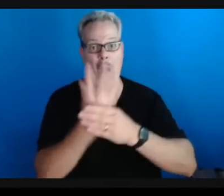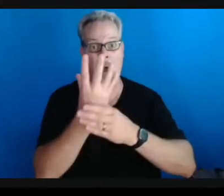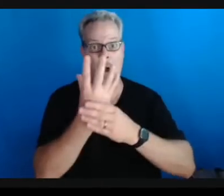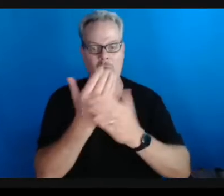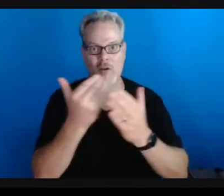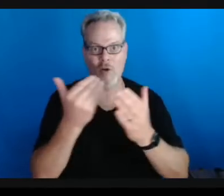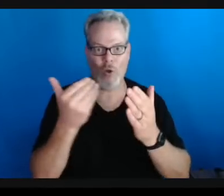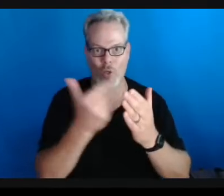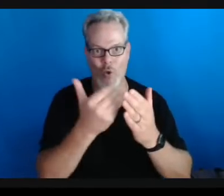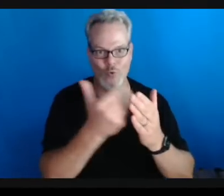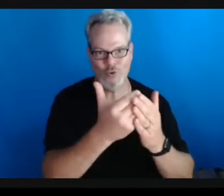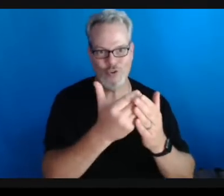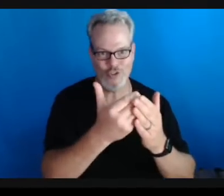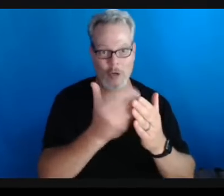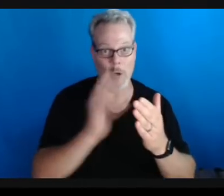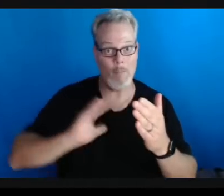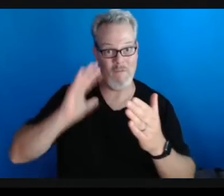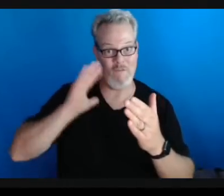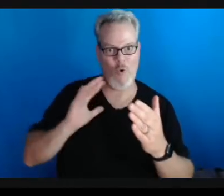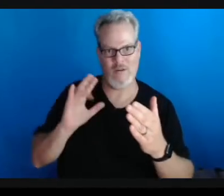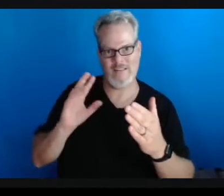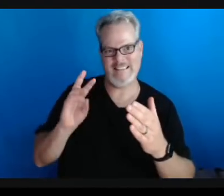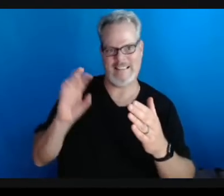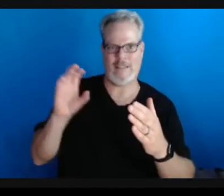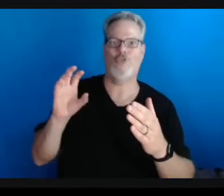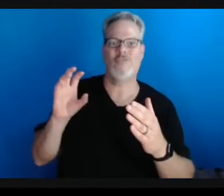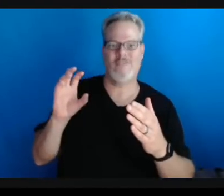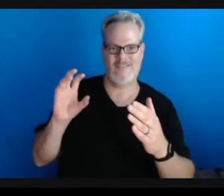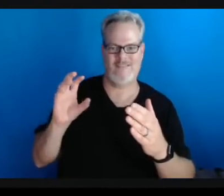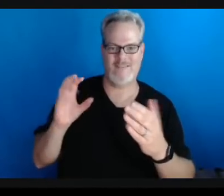600, and before it was more than that even.